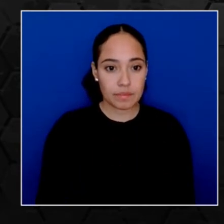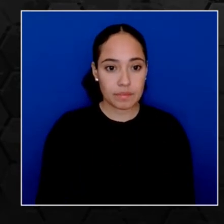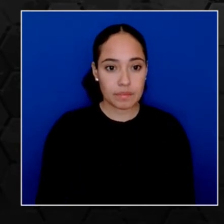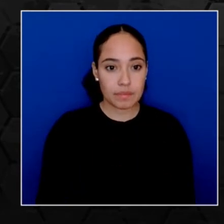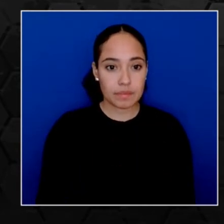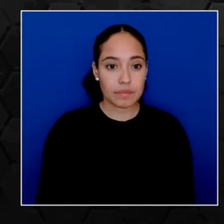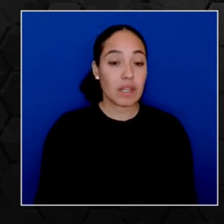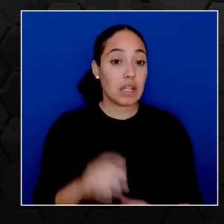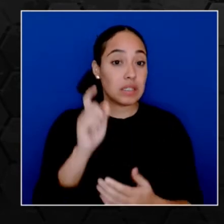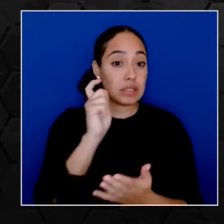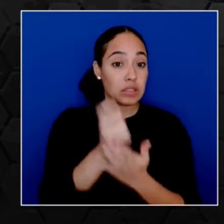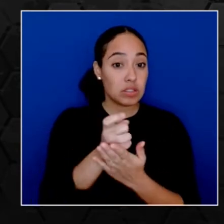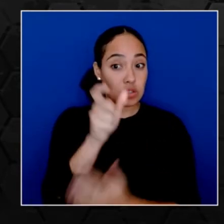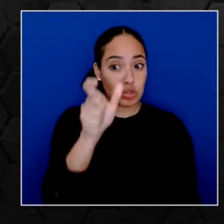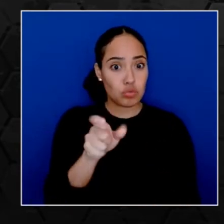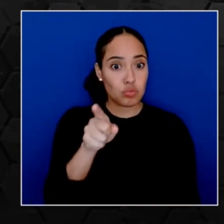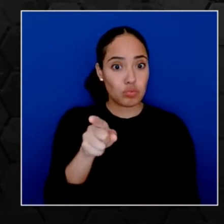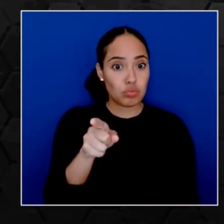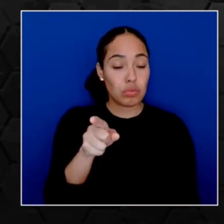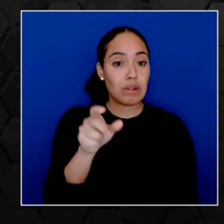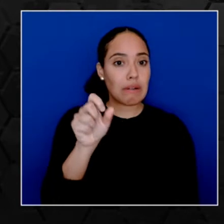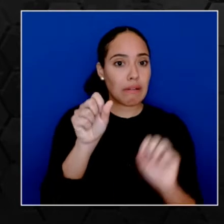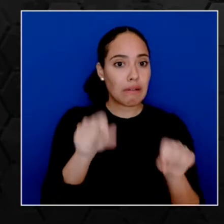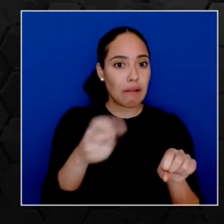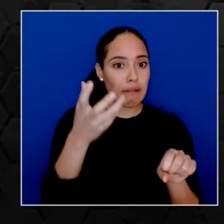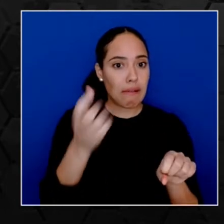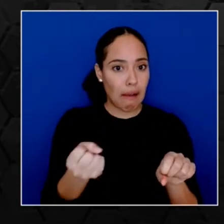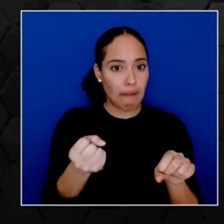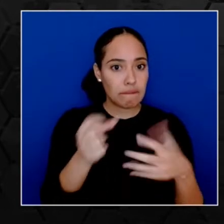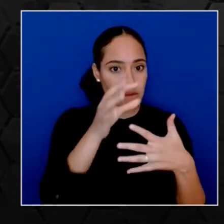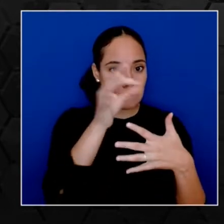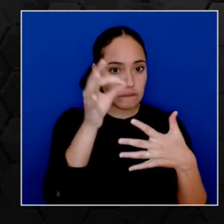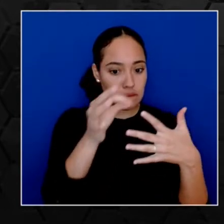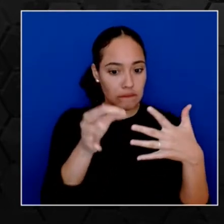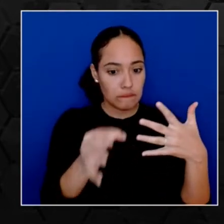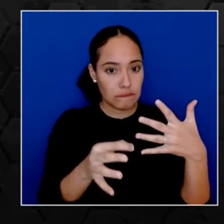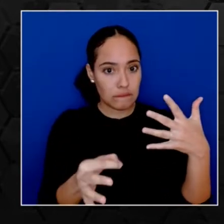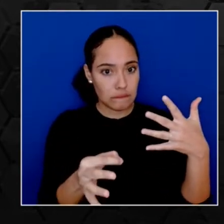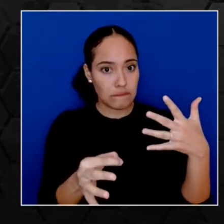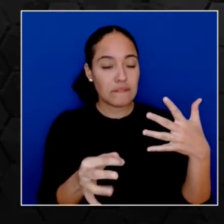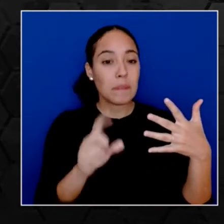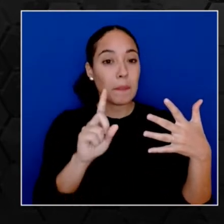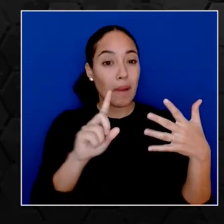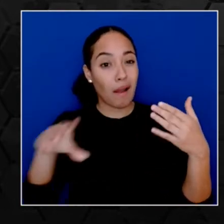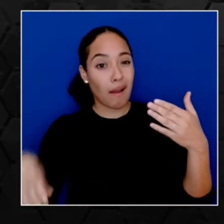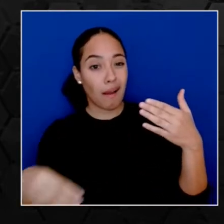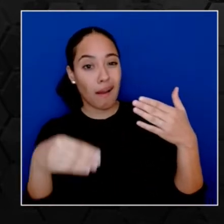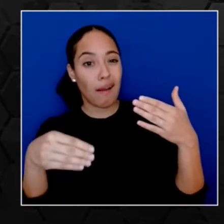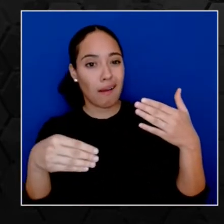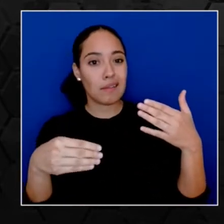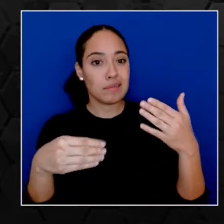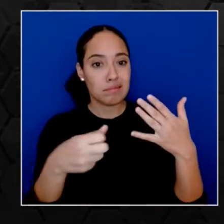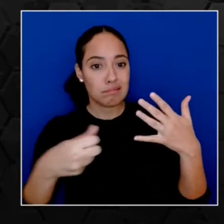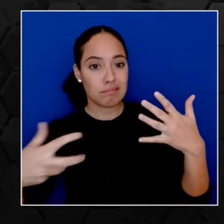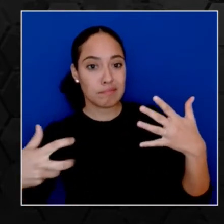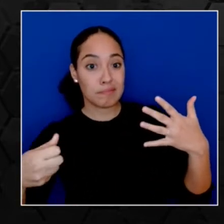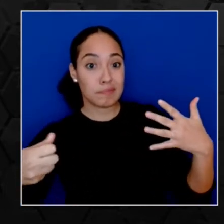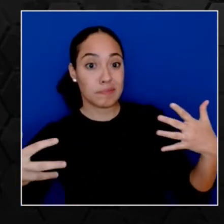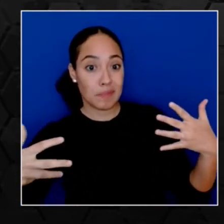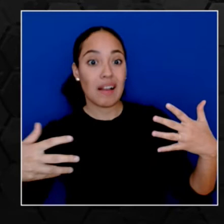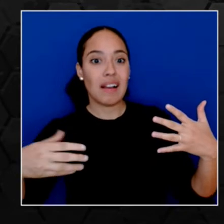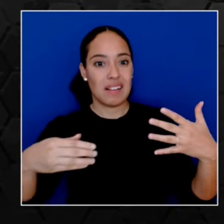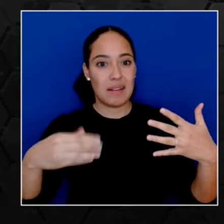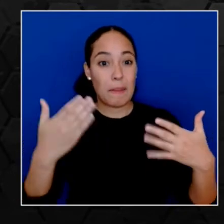a choice to choose from, and this is like a small extension. And also like he or she can get more freedom to choose from, like other than